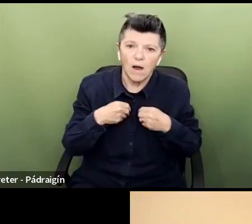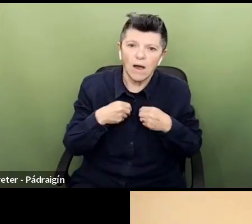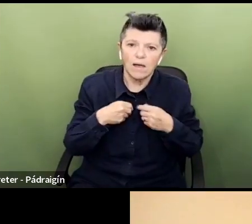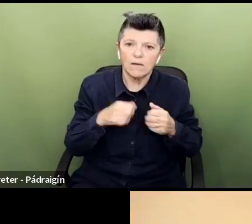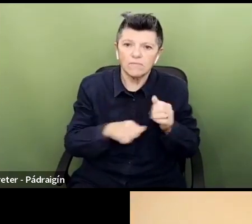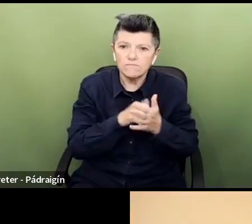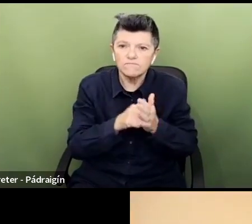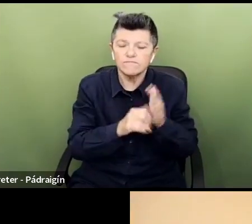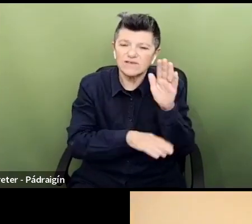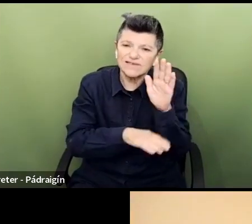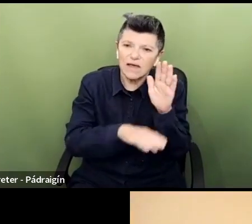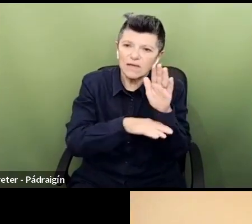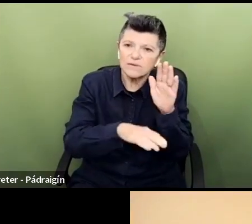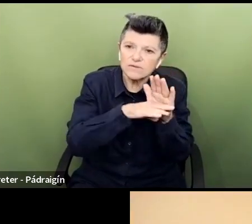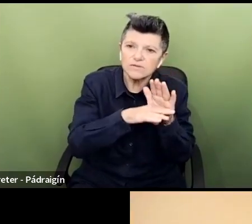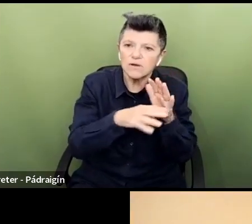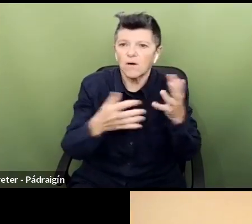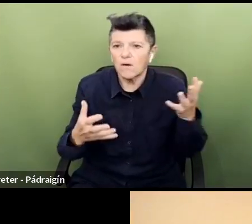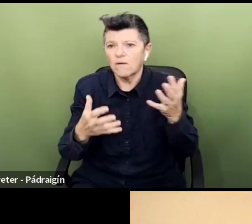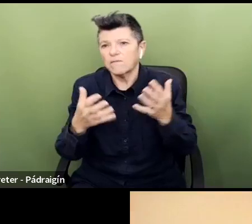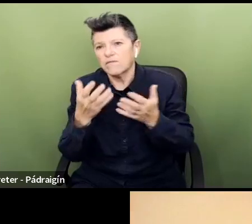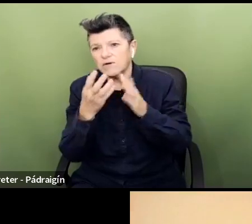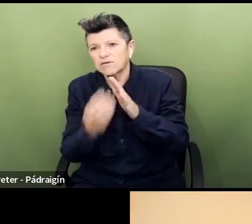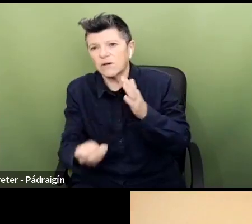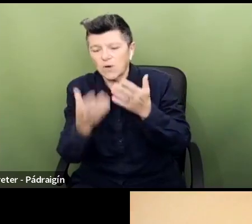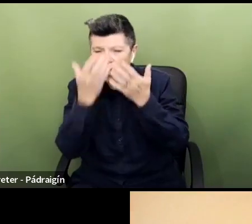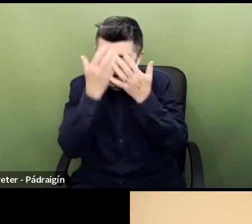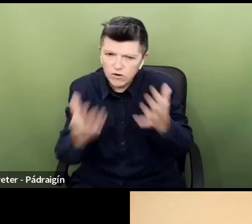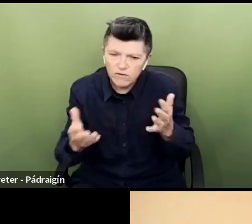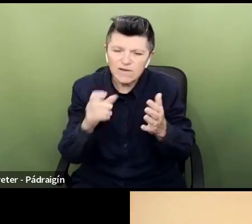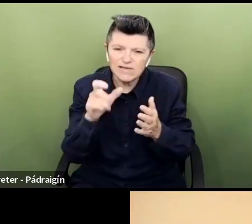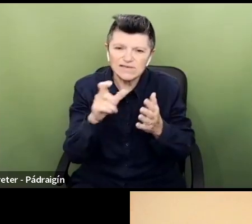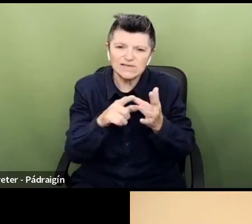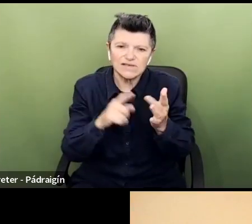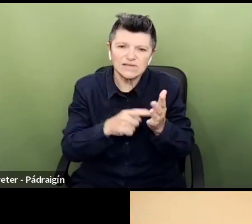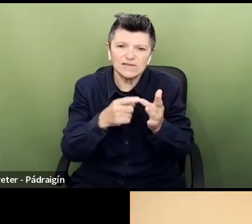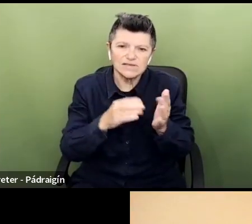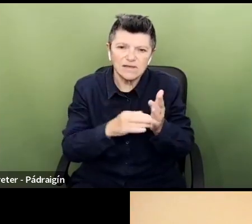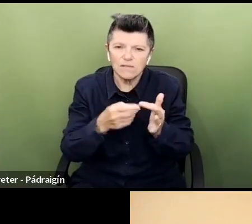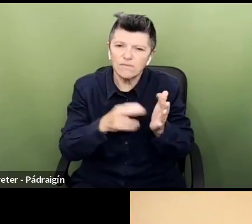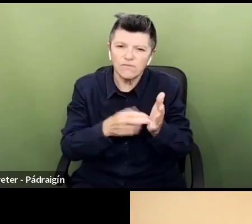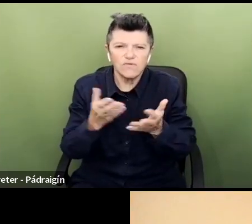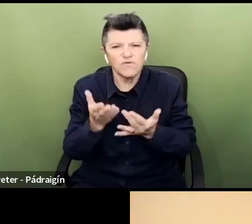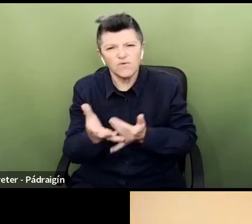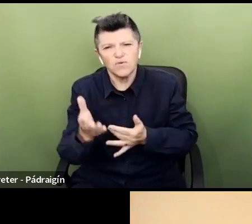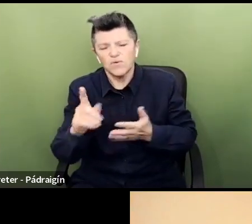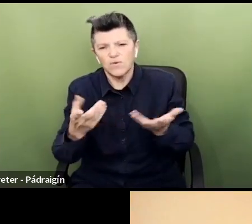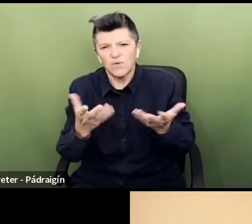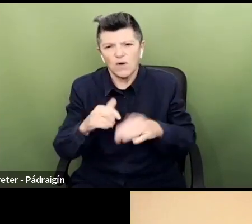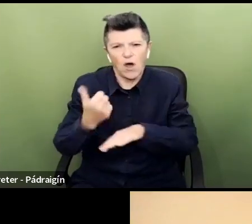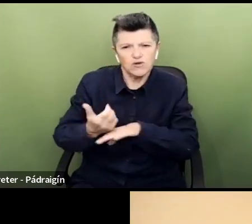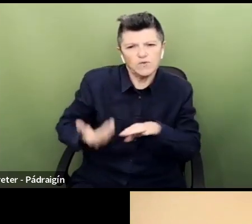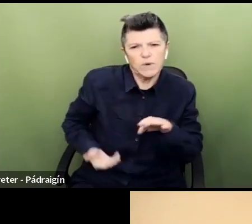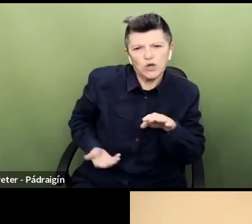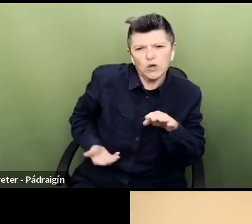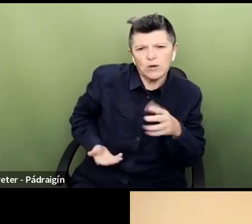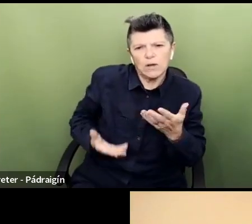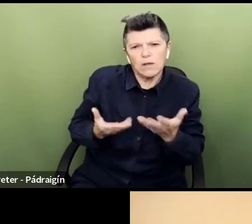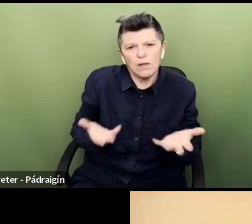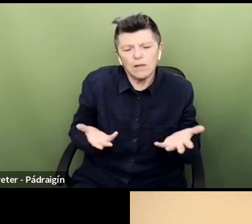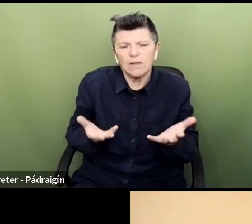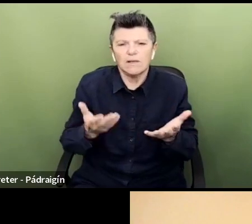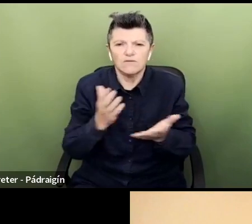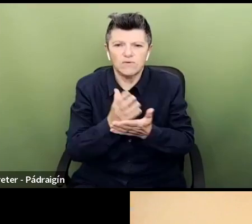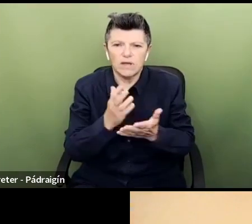of, for instance, honorary citizen through entrepreneurship, which was a kind of very